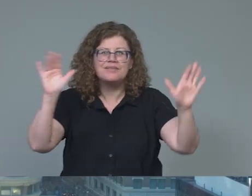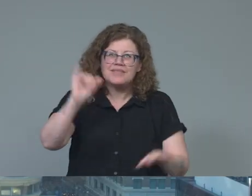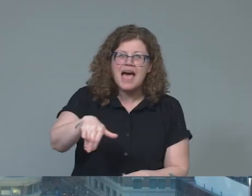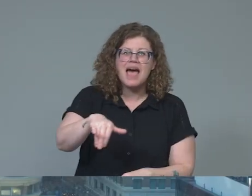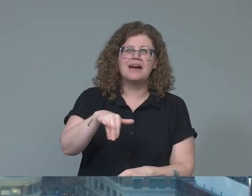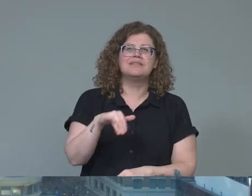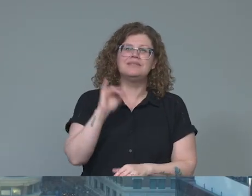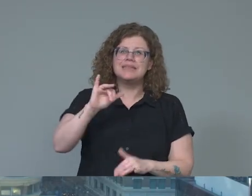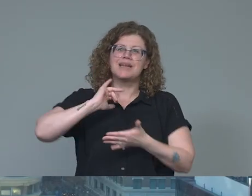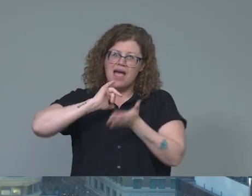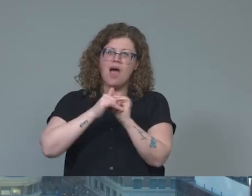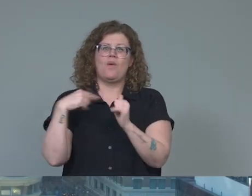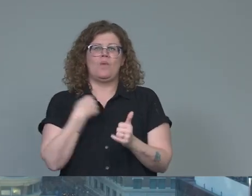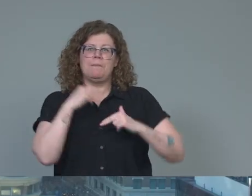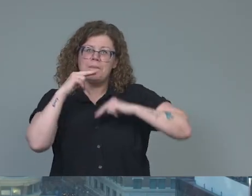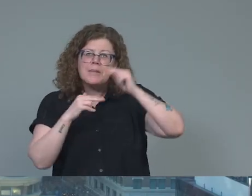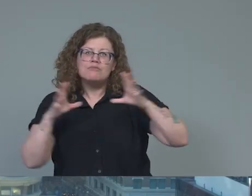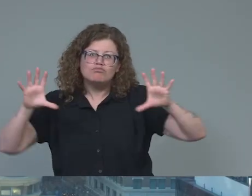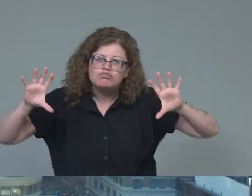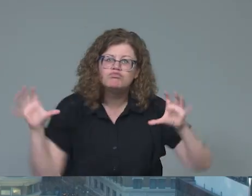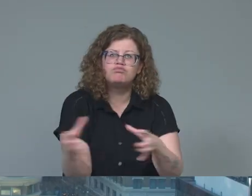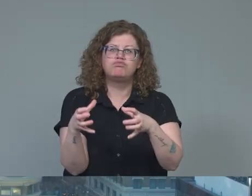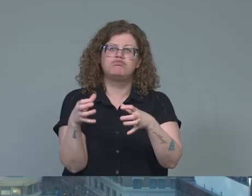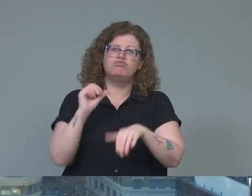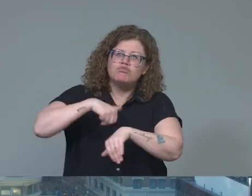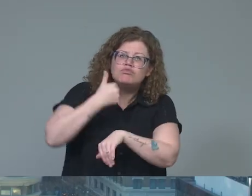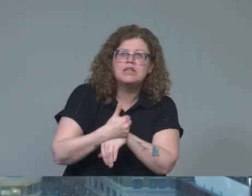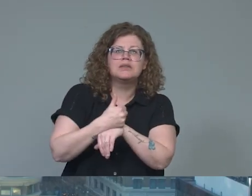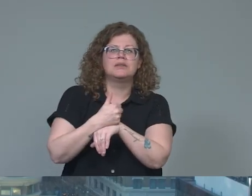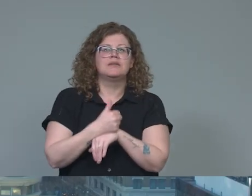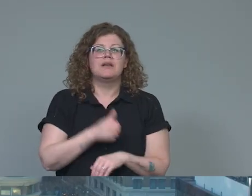how we will build and strengthen that keystone